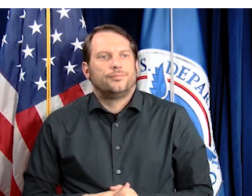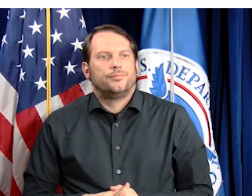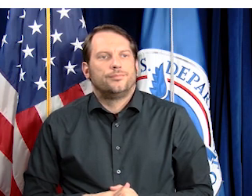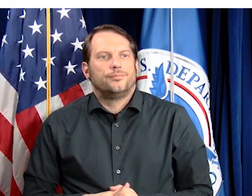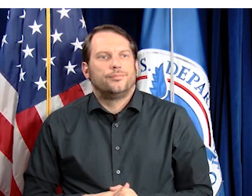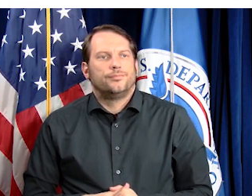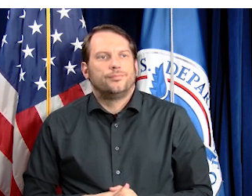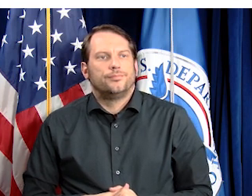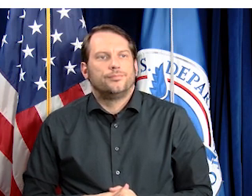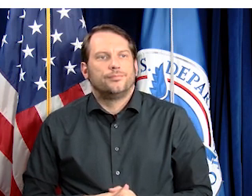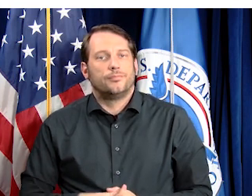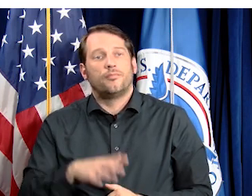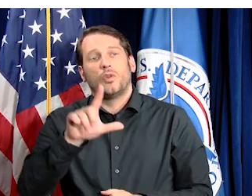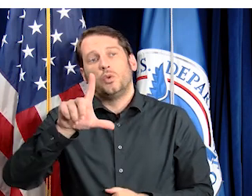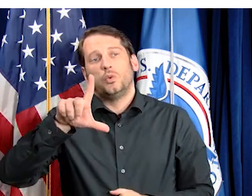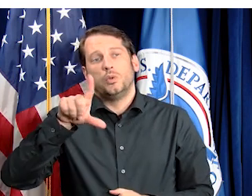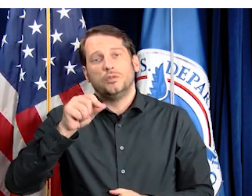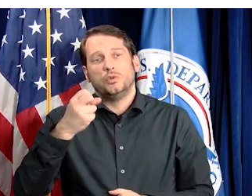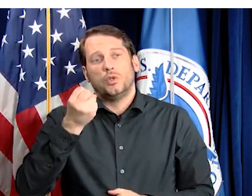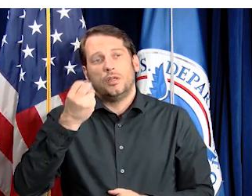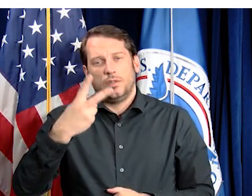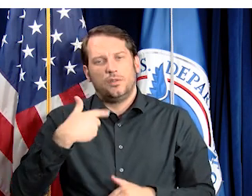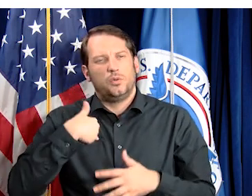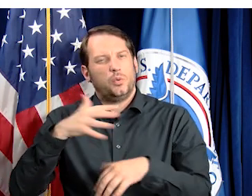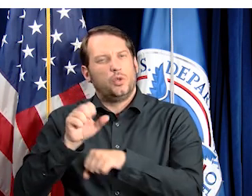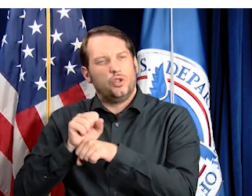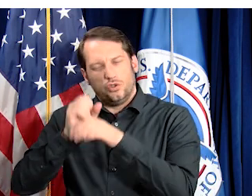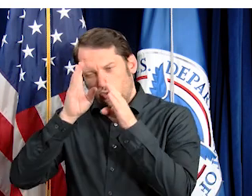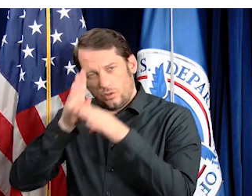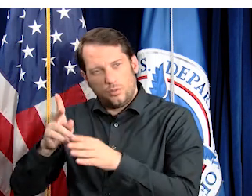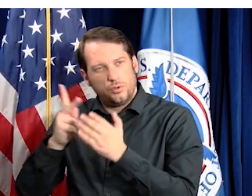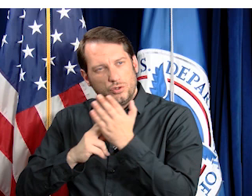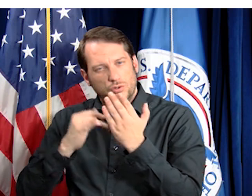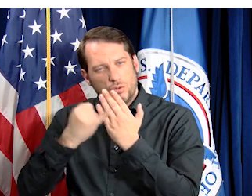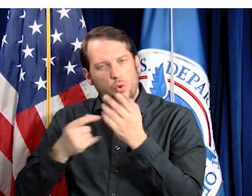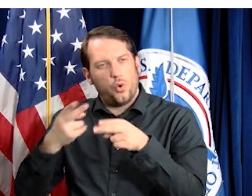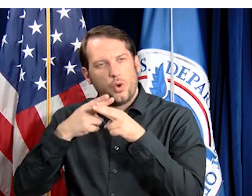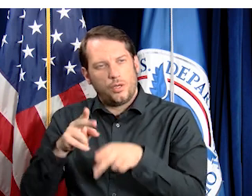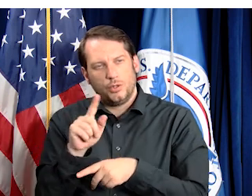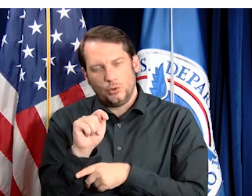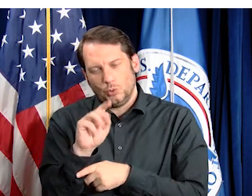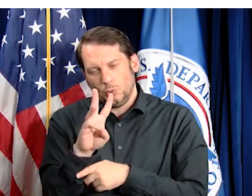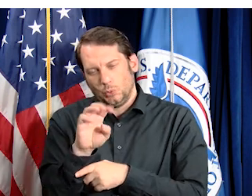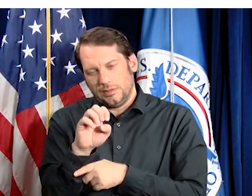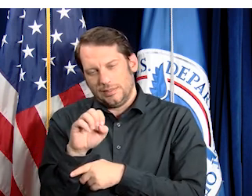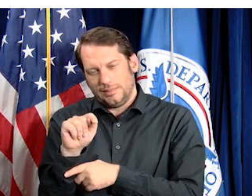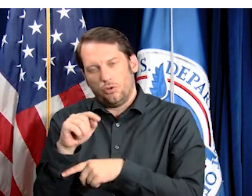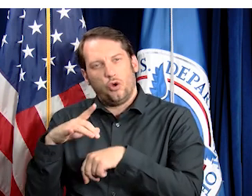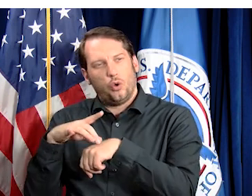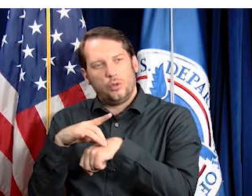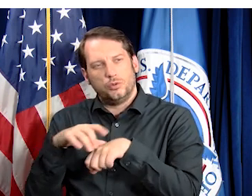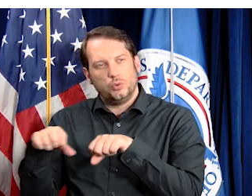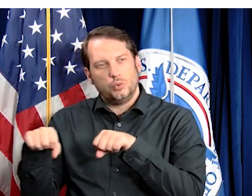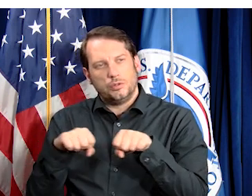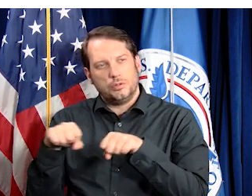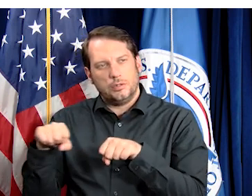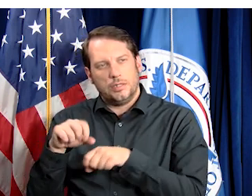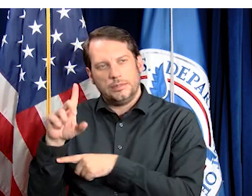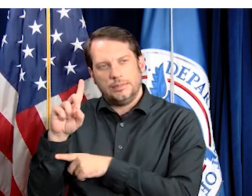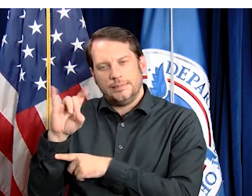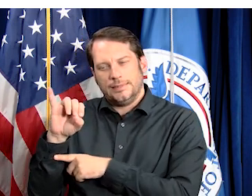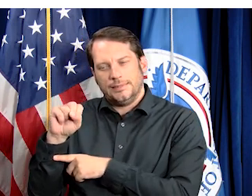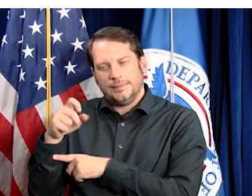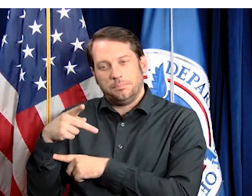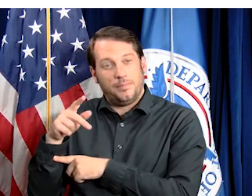So I had the opportunity in 2012 to work on a project called Tweet Earthquake Dispatch. So this was a new project that Paul Earle had